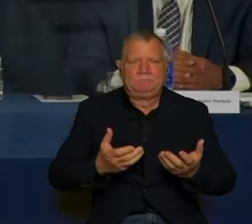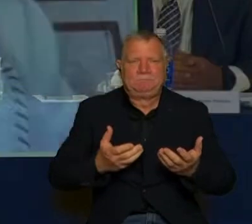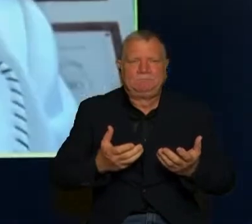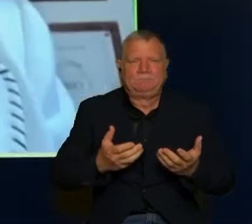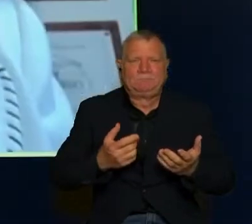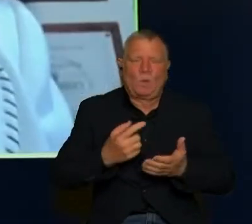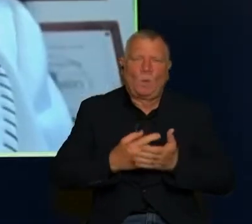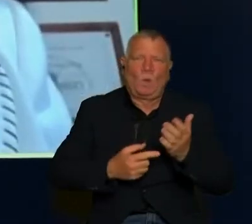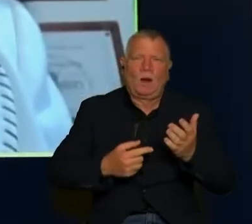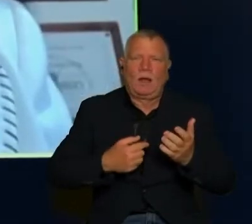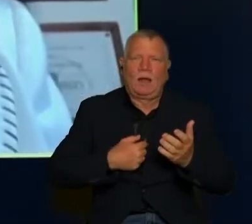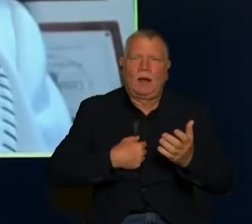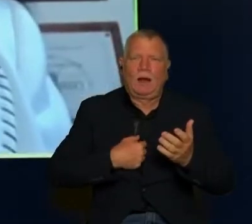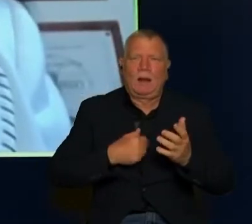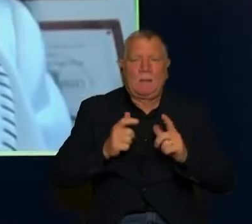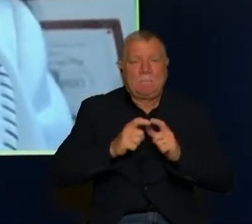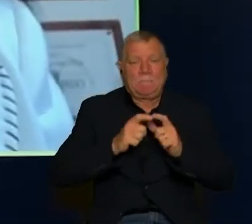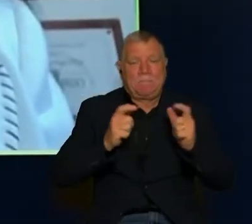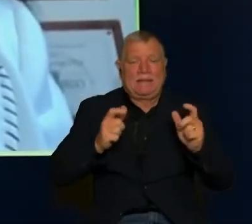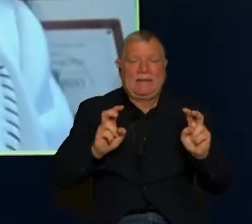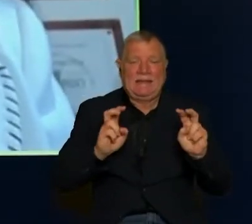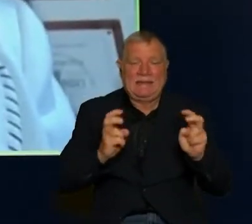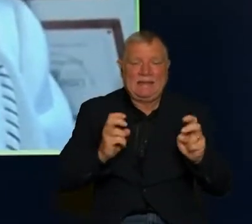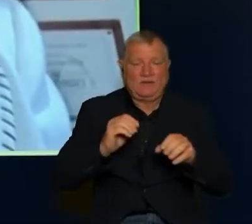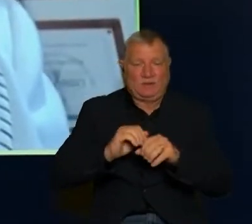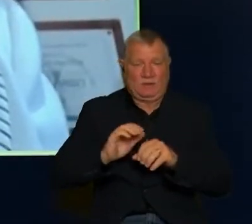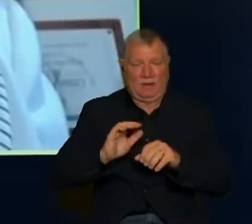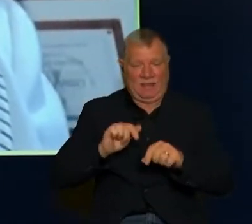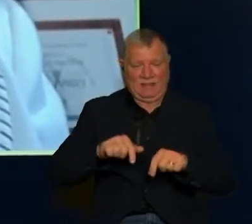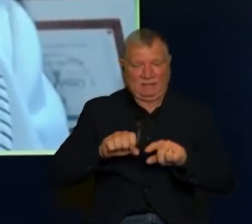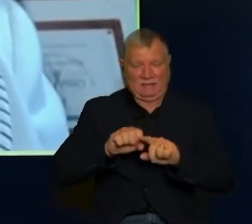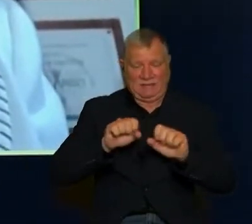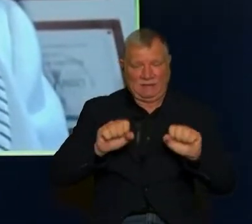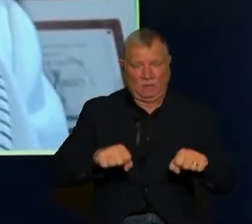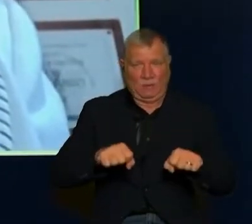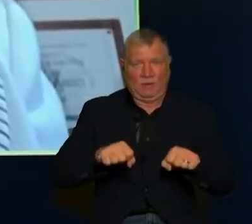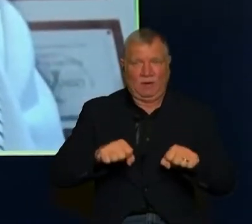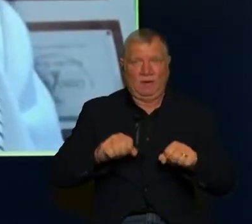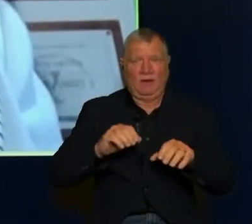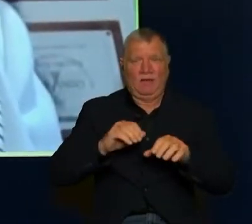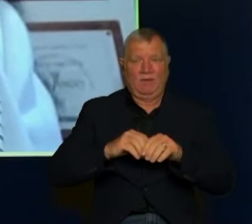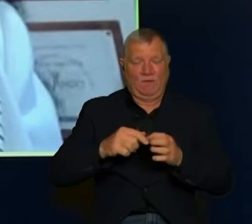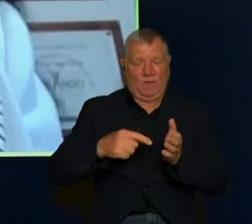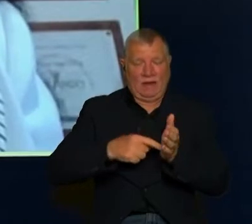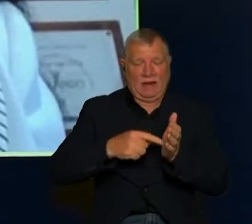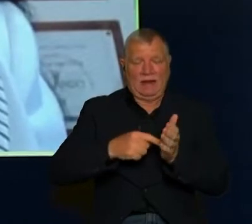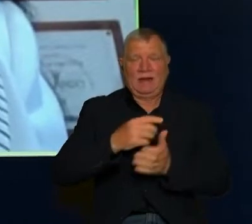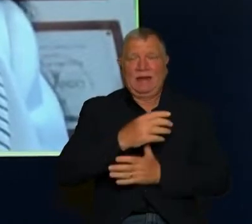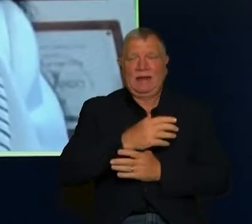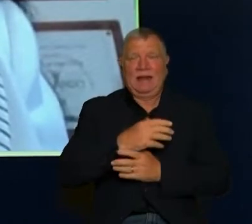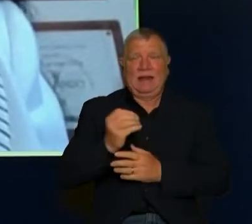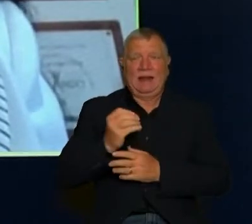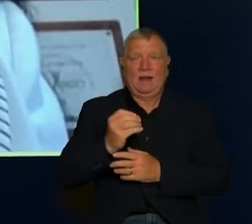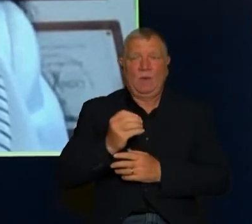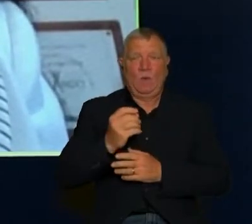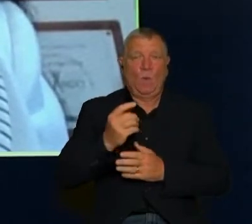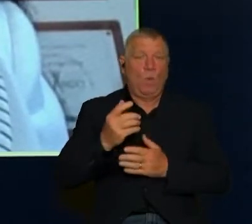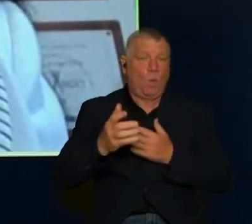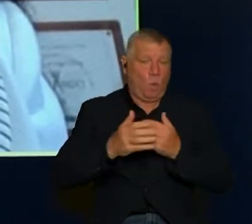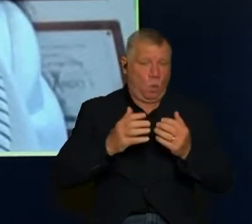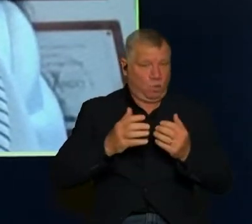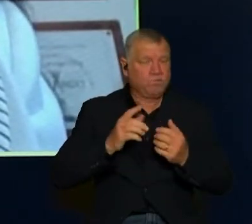what I would call the biggest issue in this situation in terms of the debt. And while